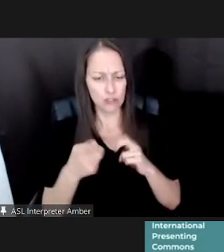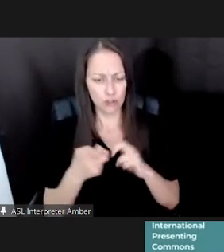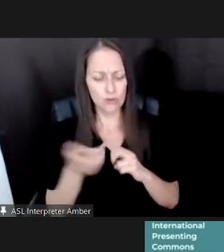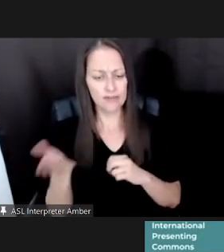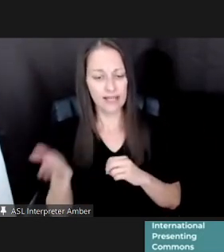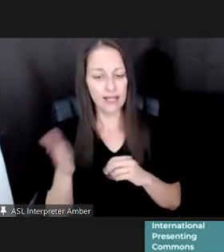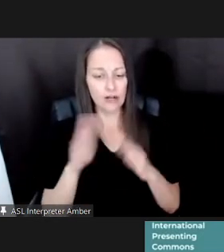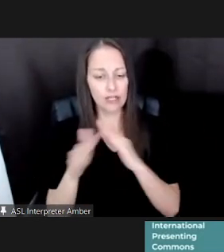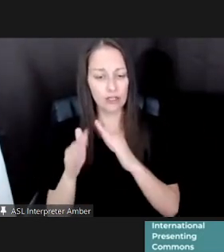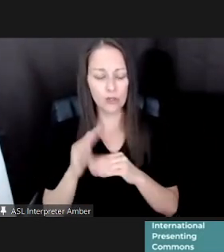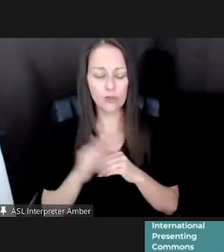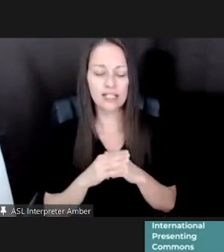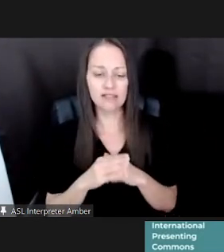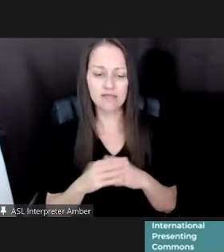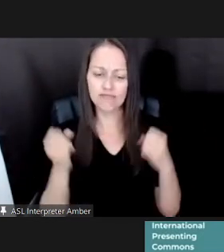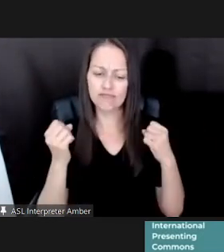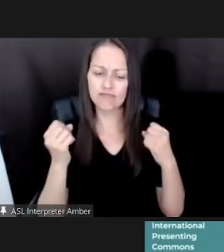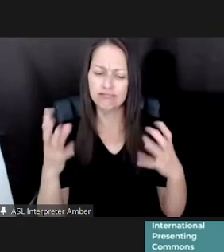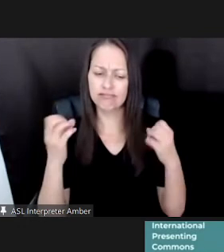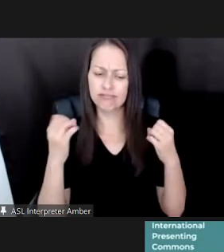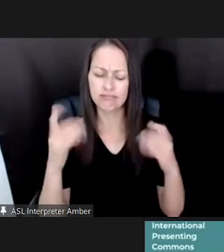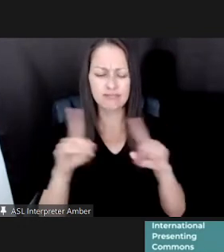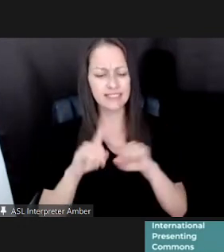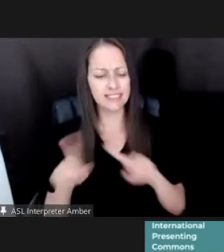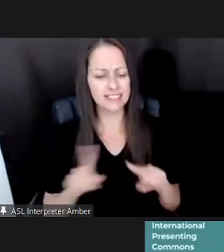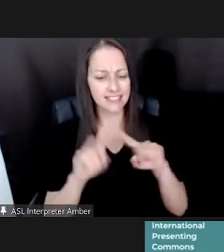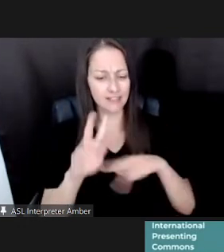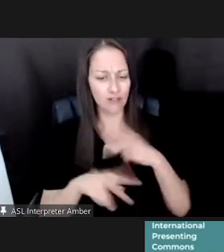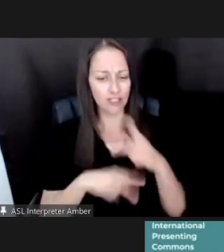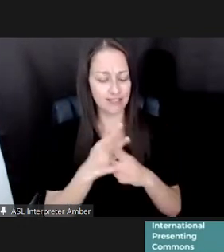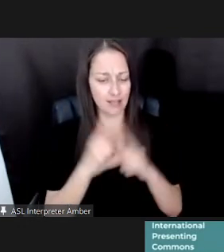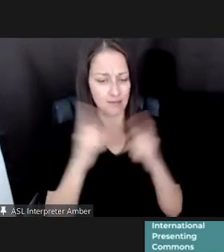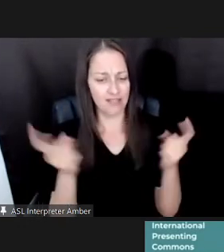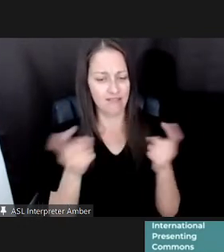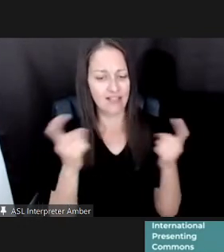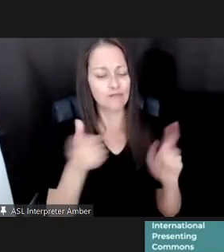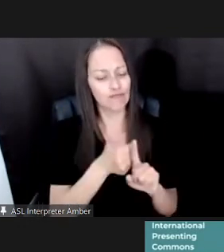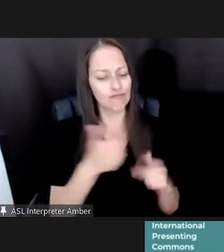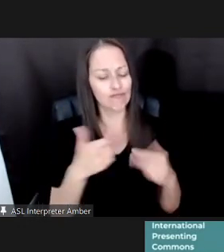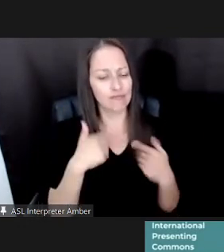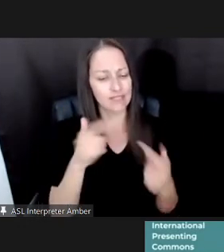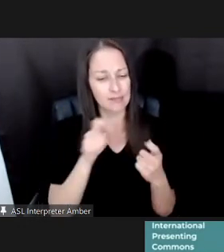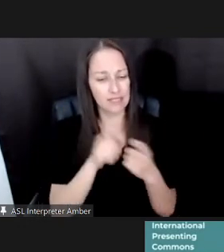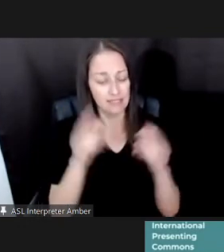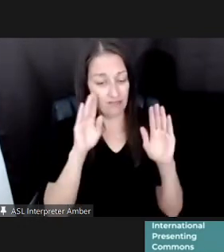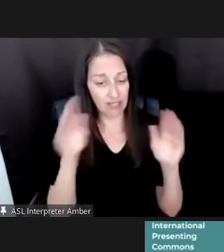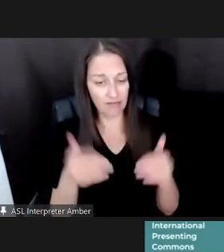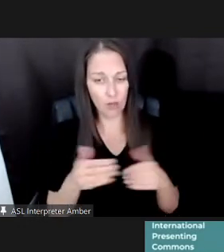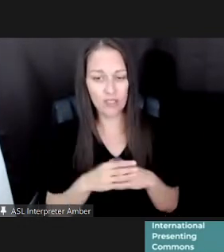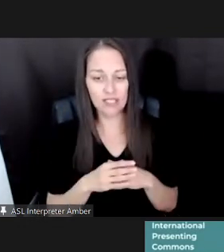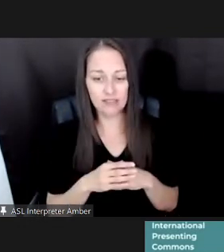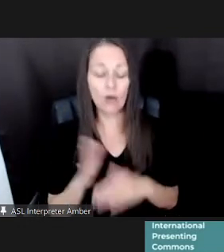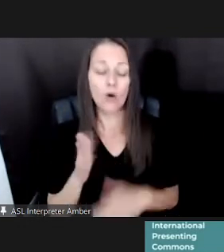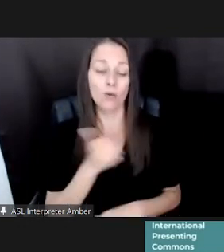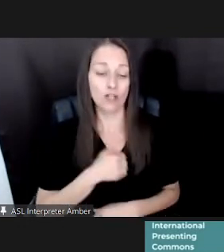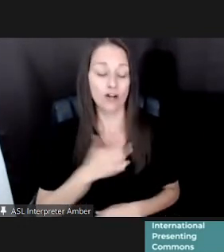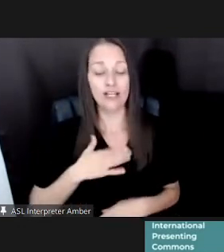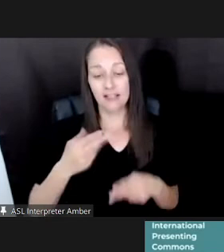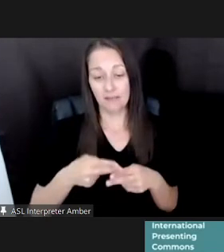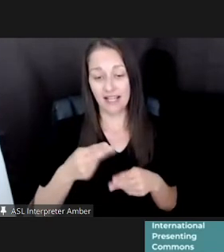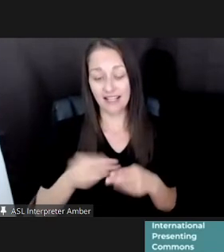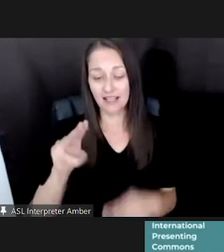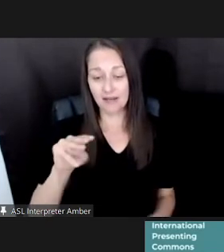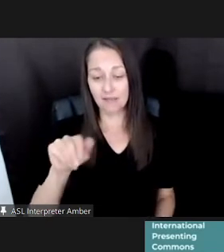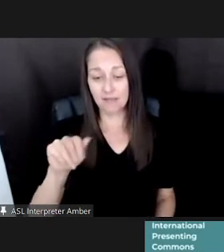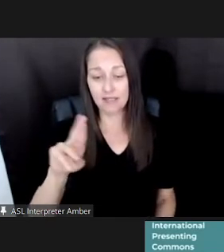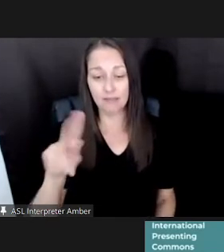types of festivals with a certain focus. The last large festival, first, my name is Mark,